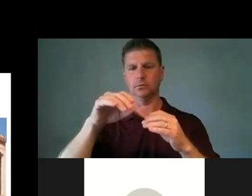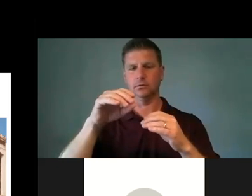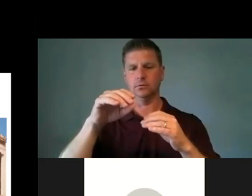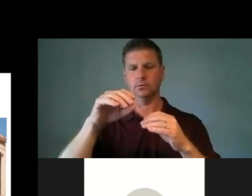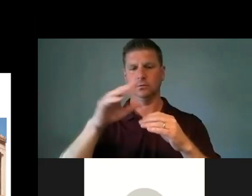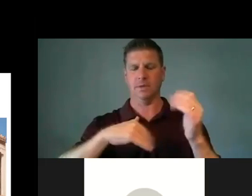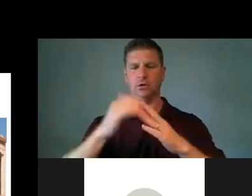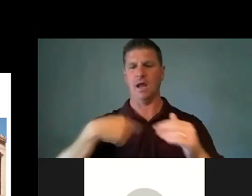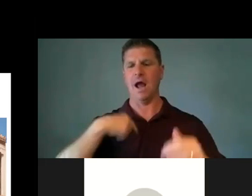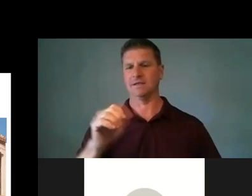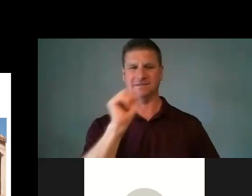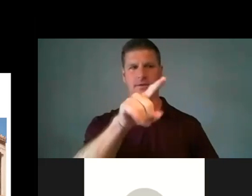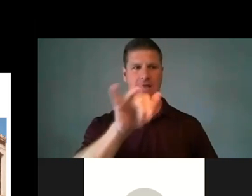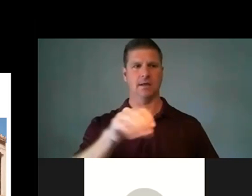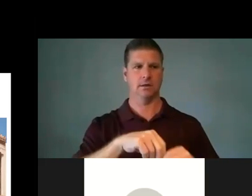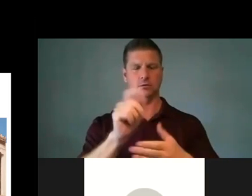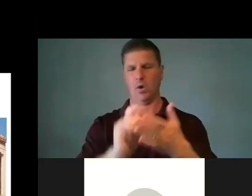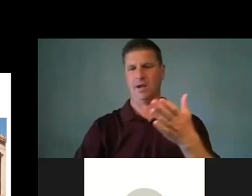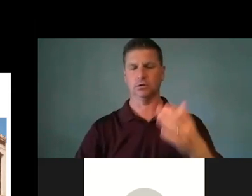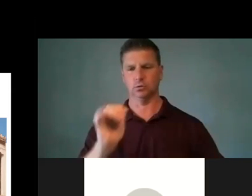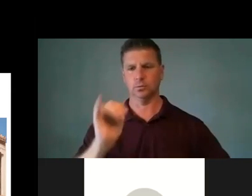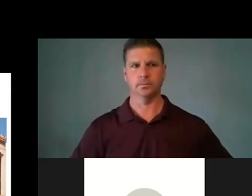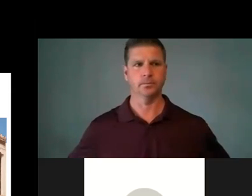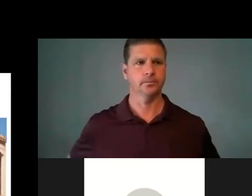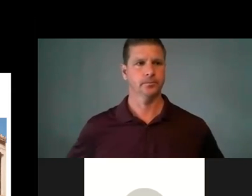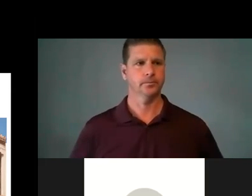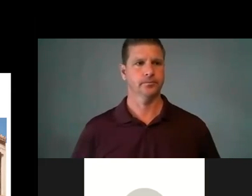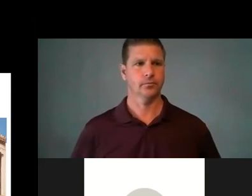send that over in writing as well.